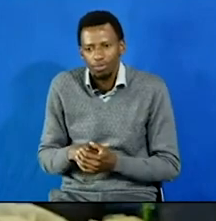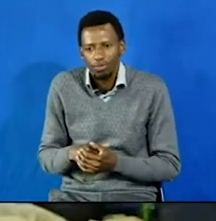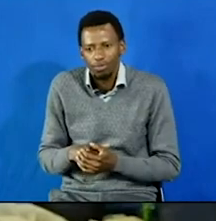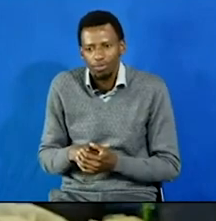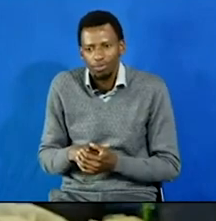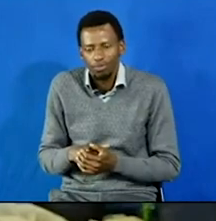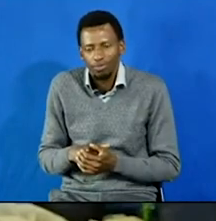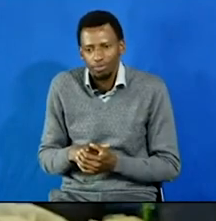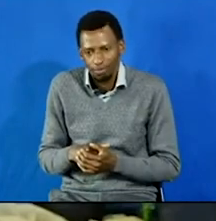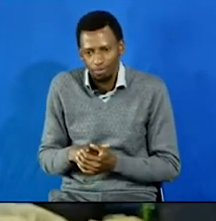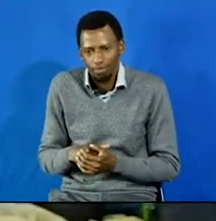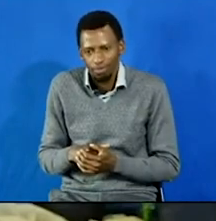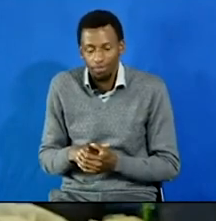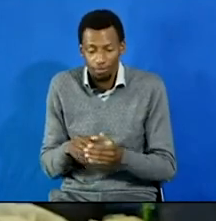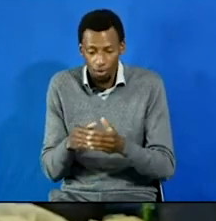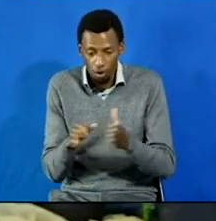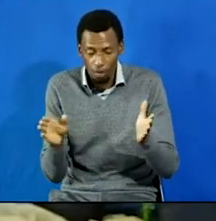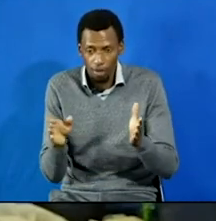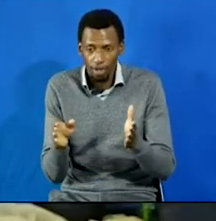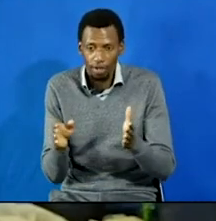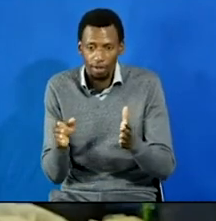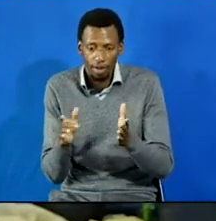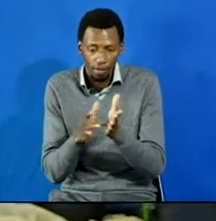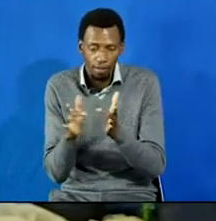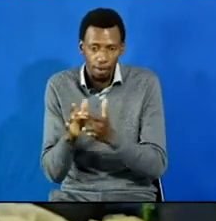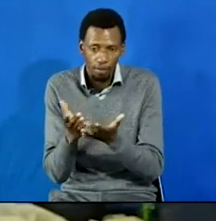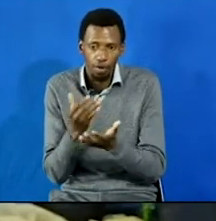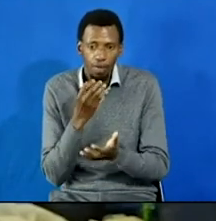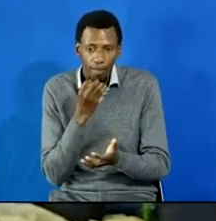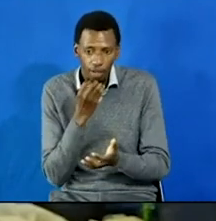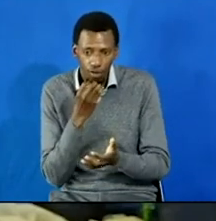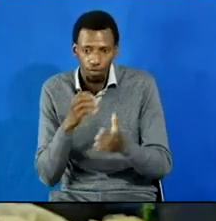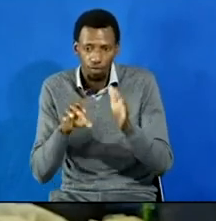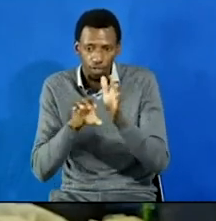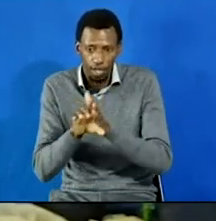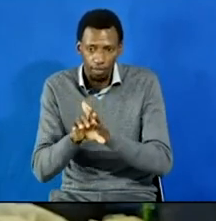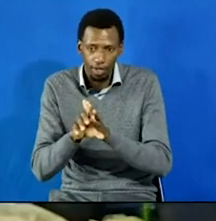If we go together in the book of Matthew,